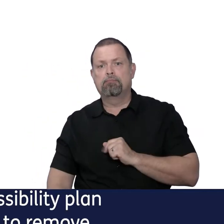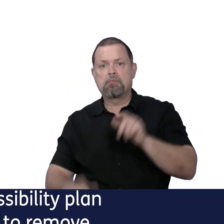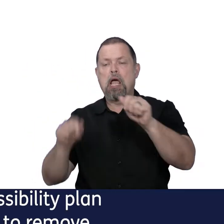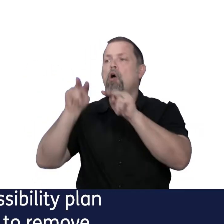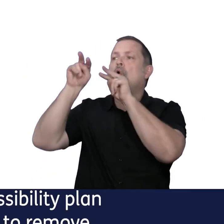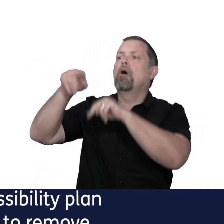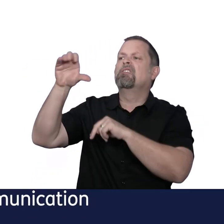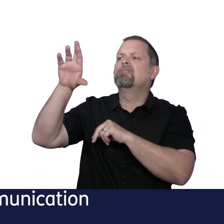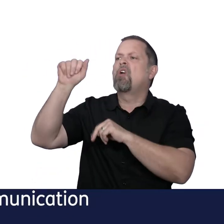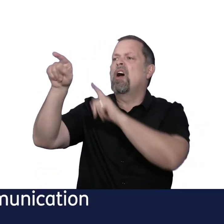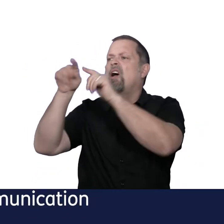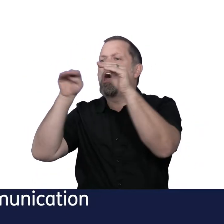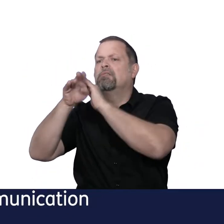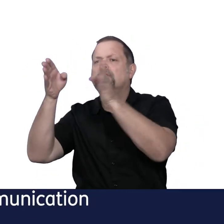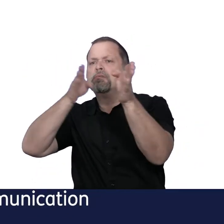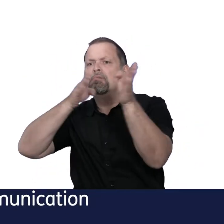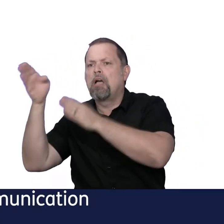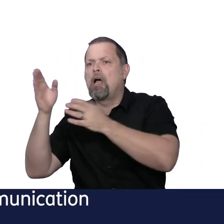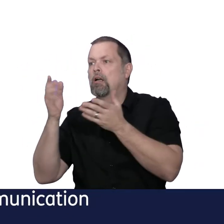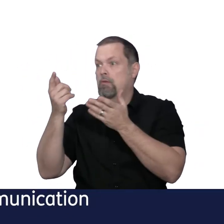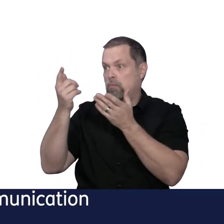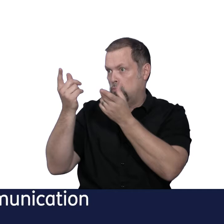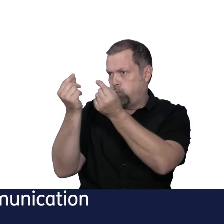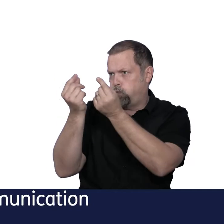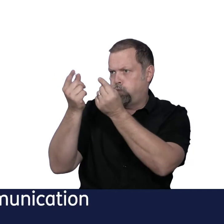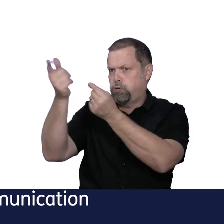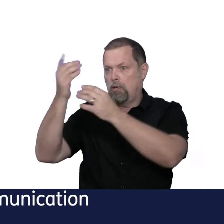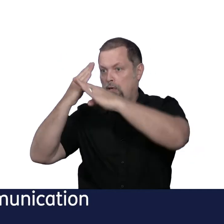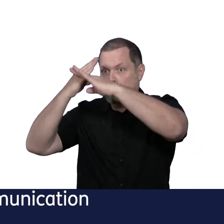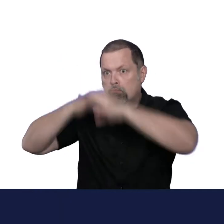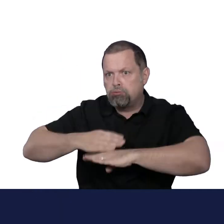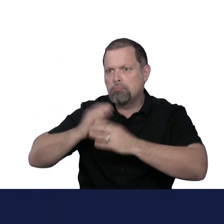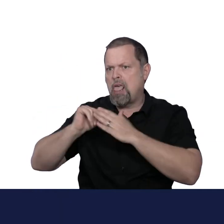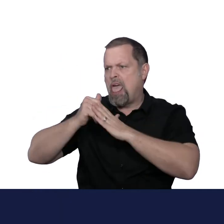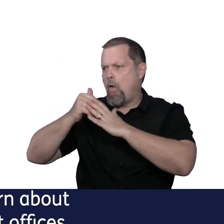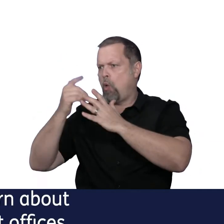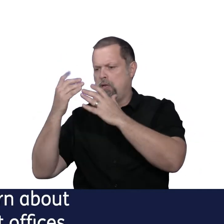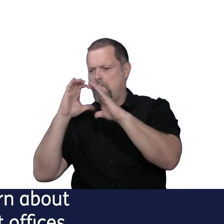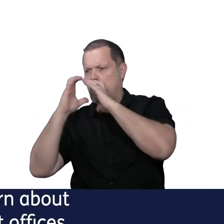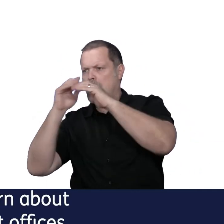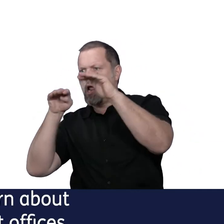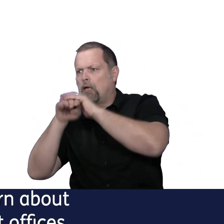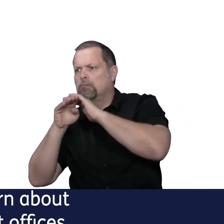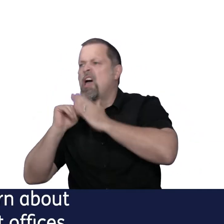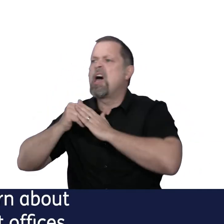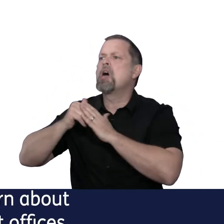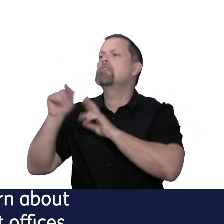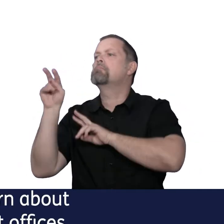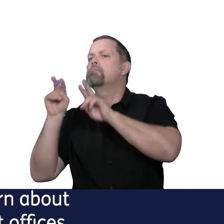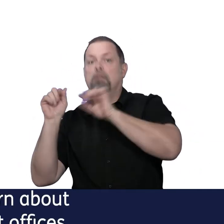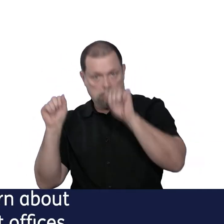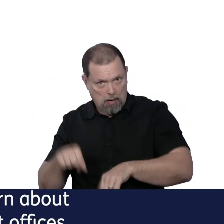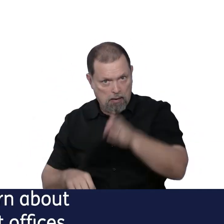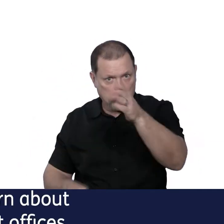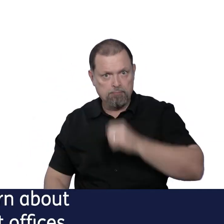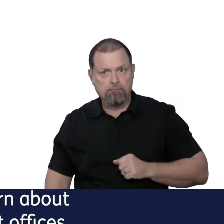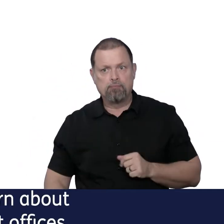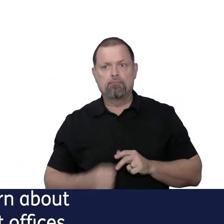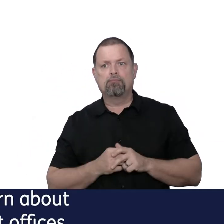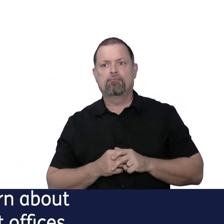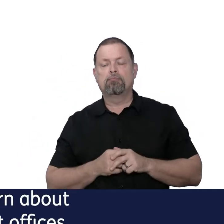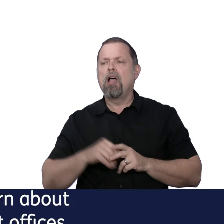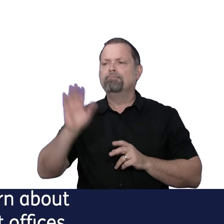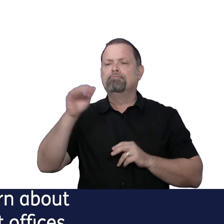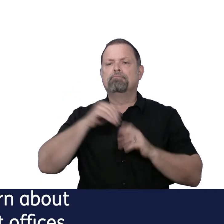it is doing to remove barriers and make its communication more accessible. Where else could we learn about